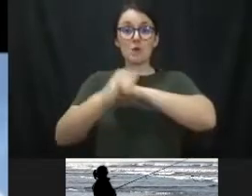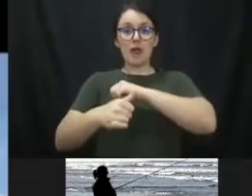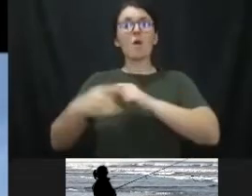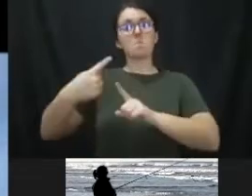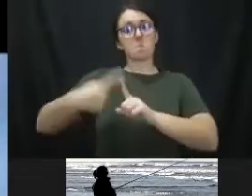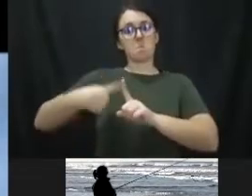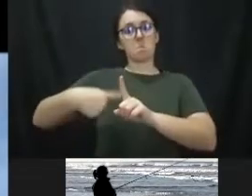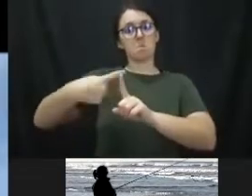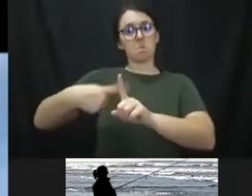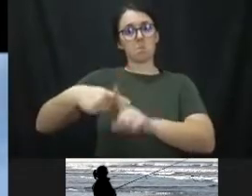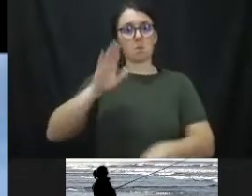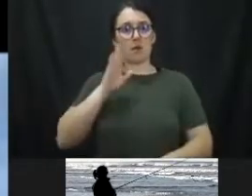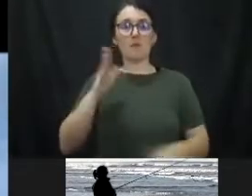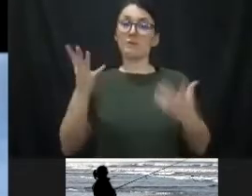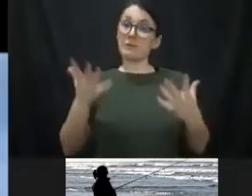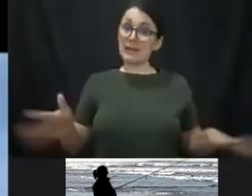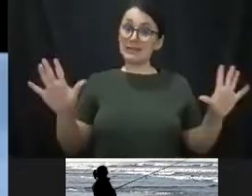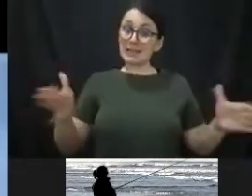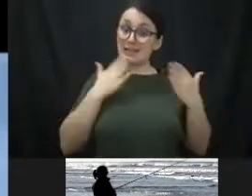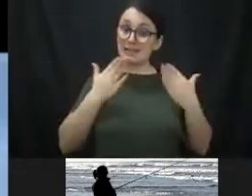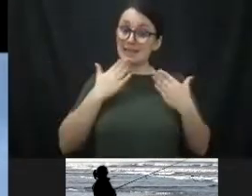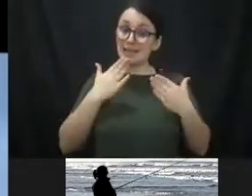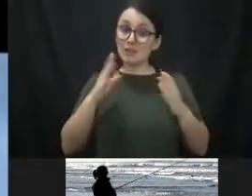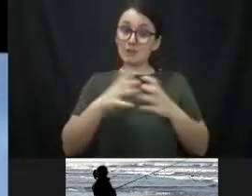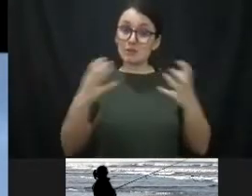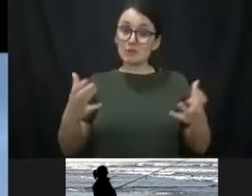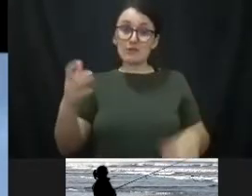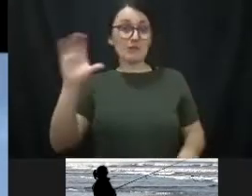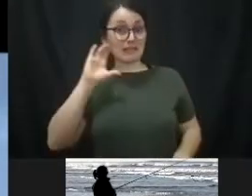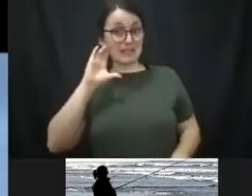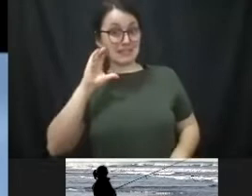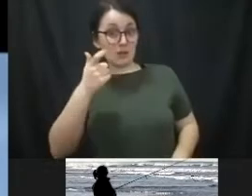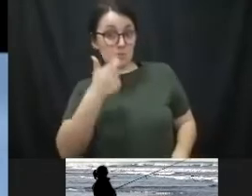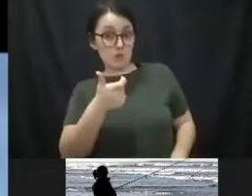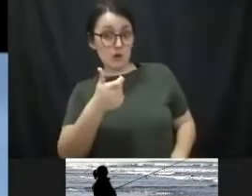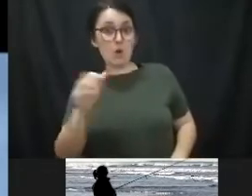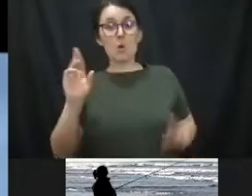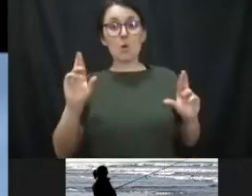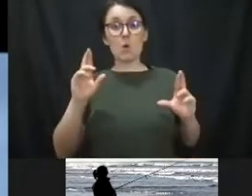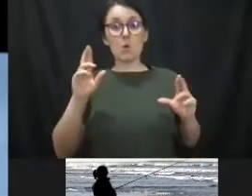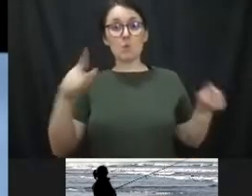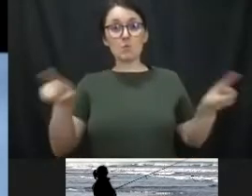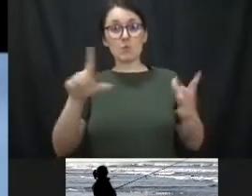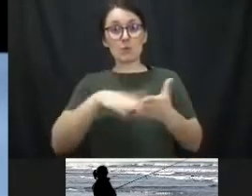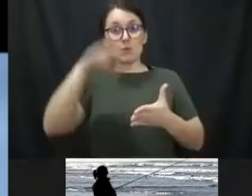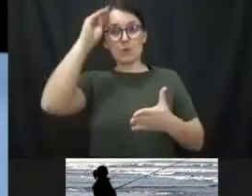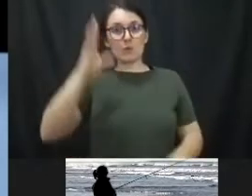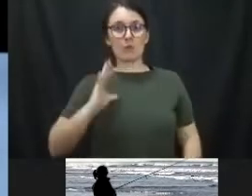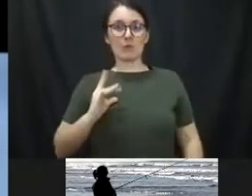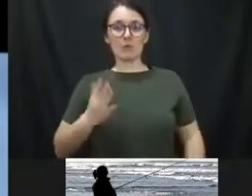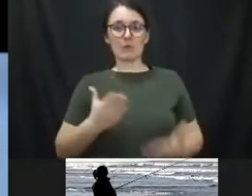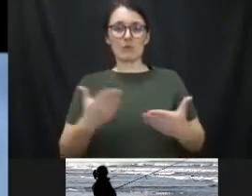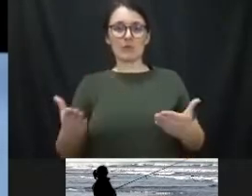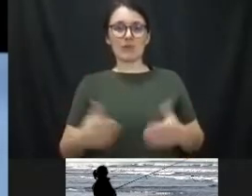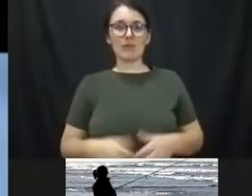Well, that's it, guys. Thank you so much for listening. I hope you learned some cool stuff, and I'd love to be able to teach you some more